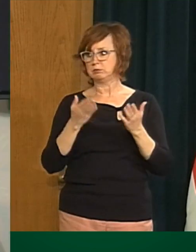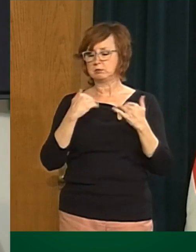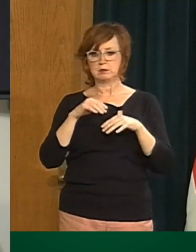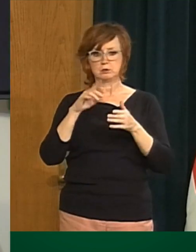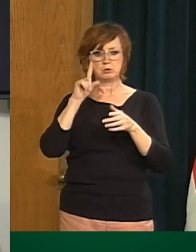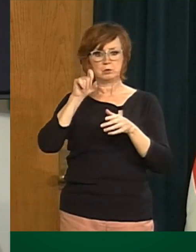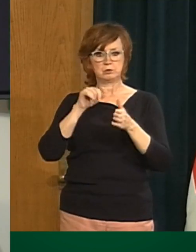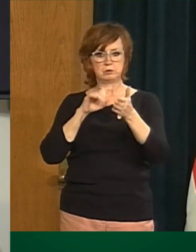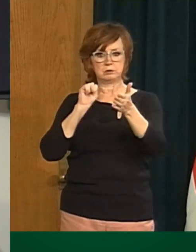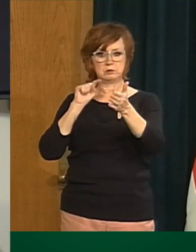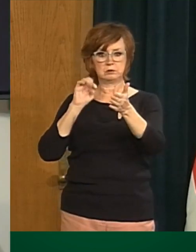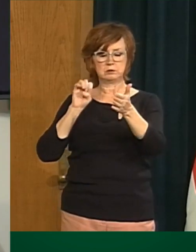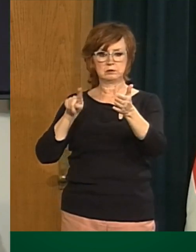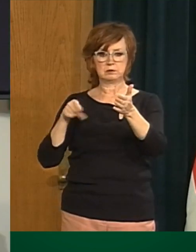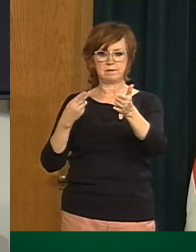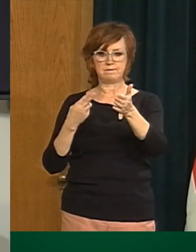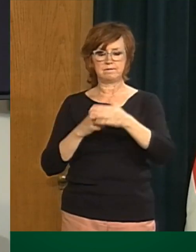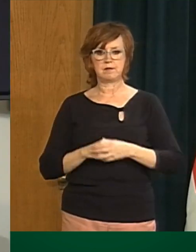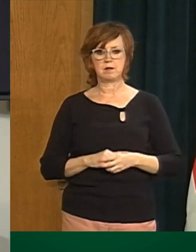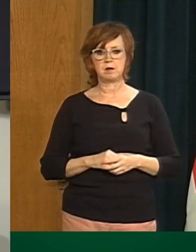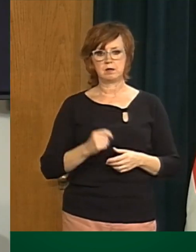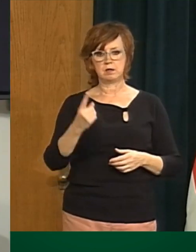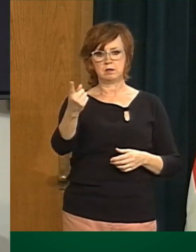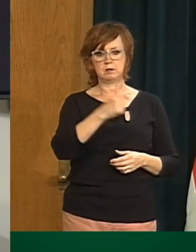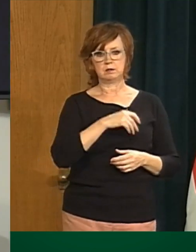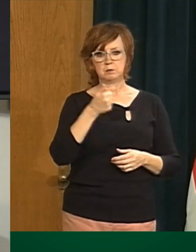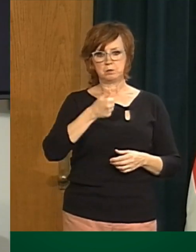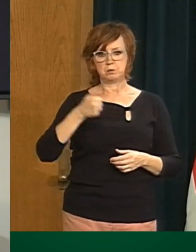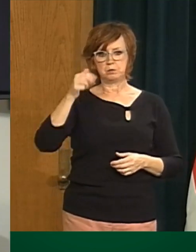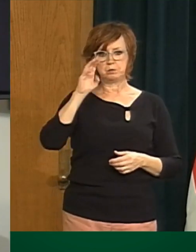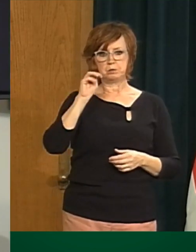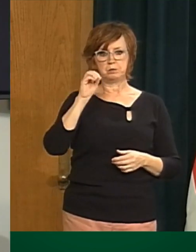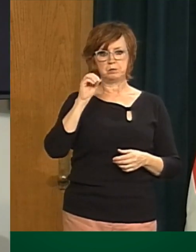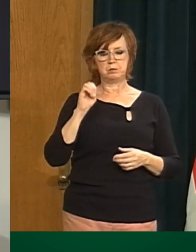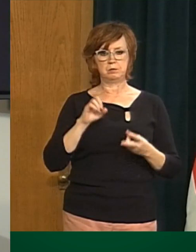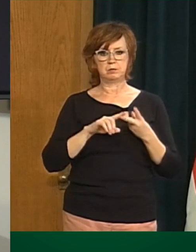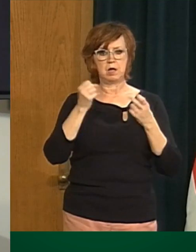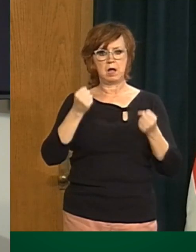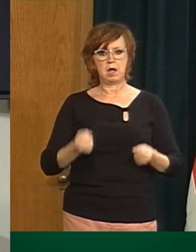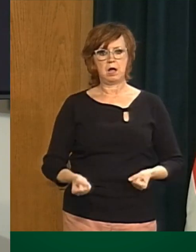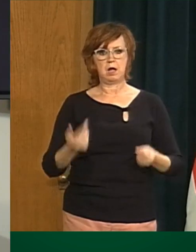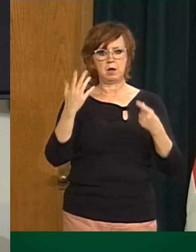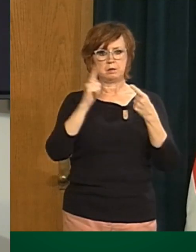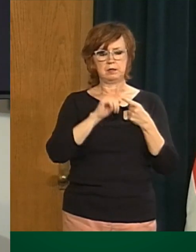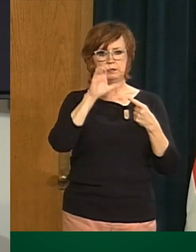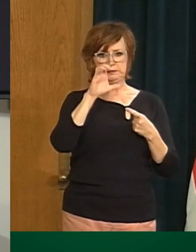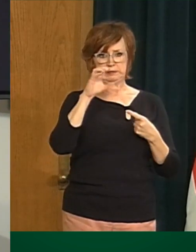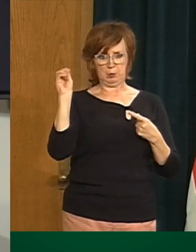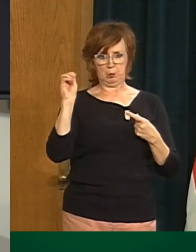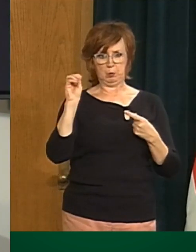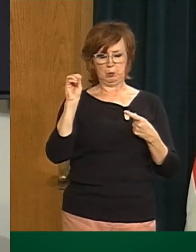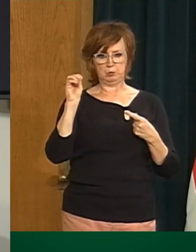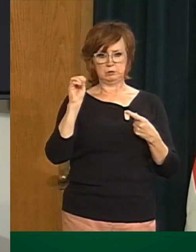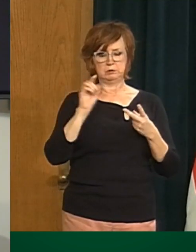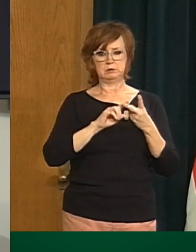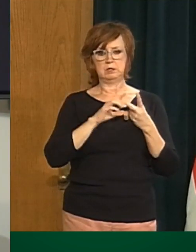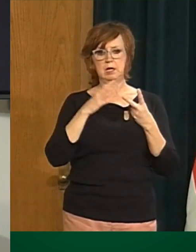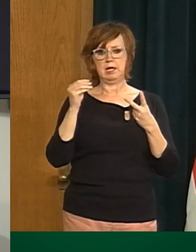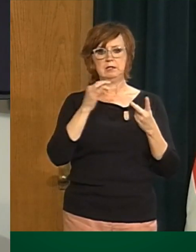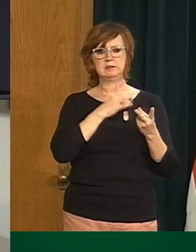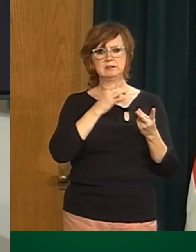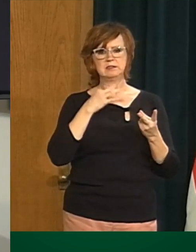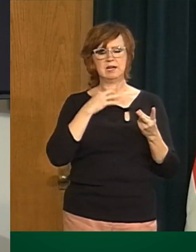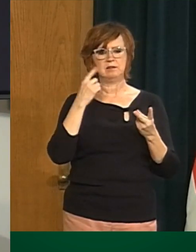Steph. Yeah, for the Premier, how many more conservation officers and fire suppression staff are you going to be